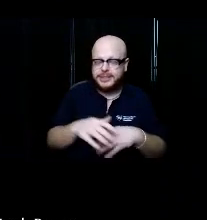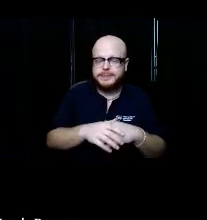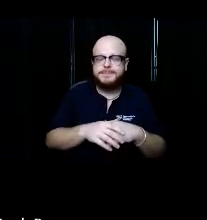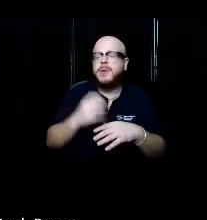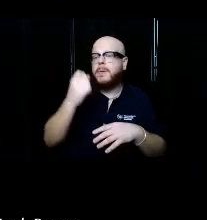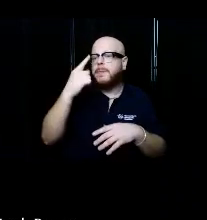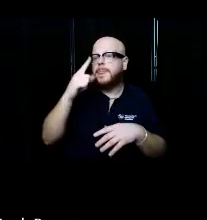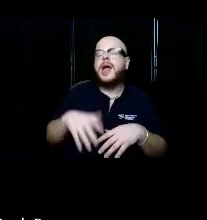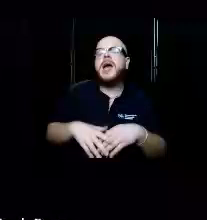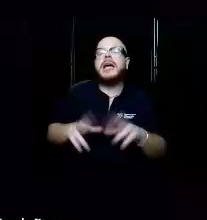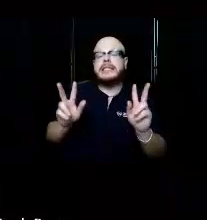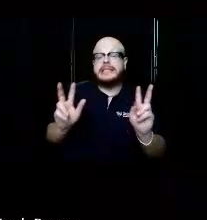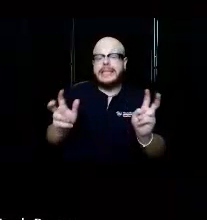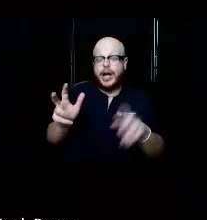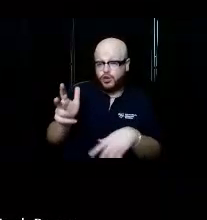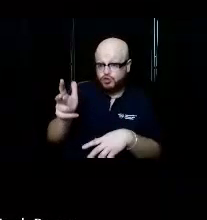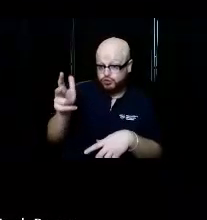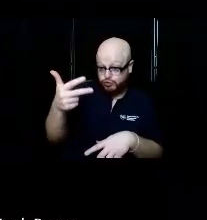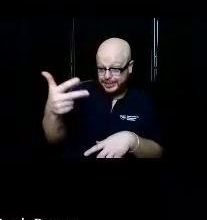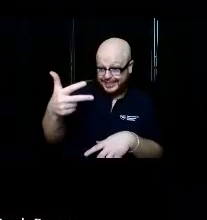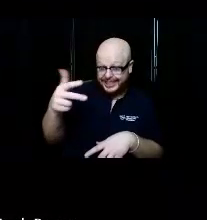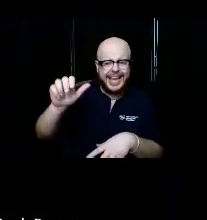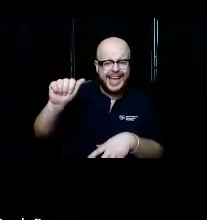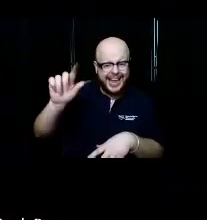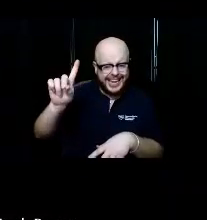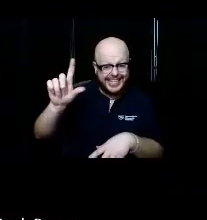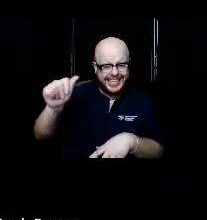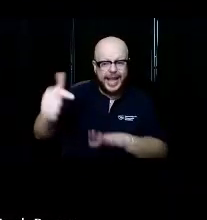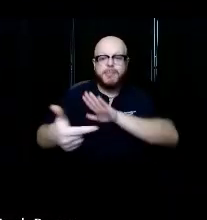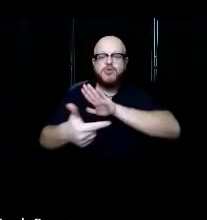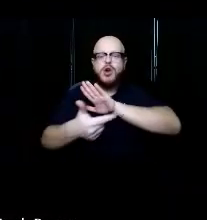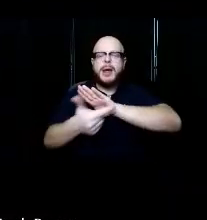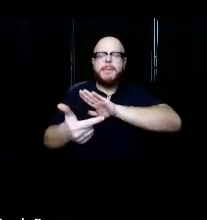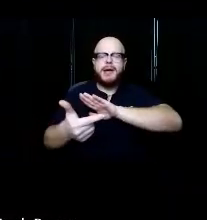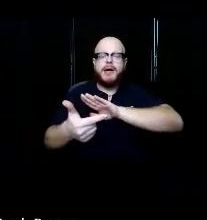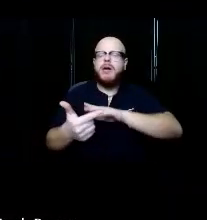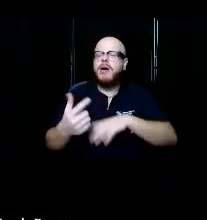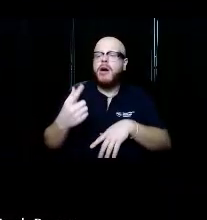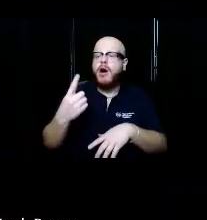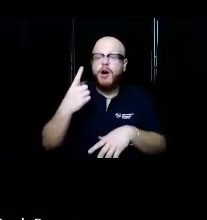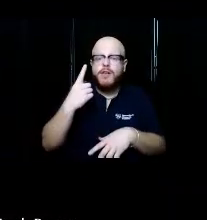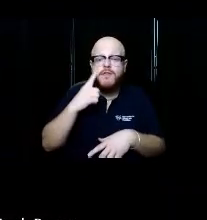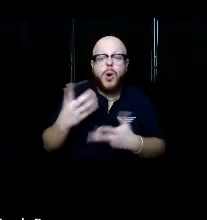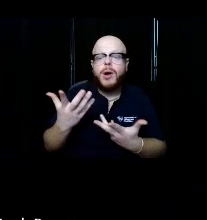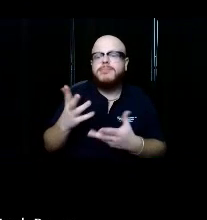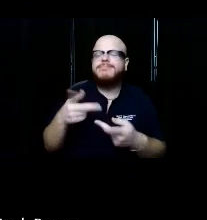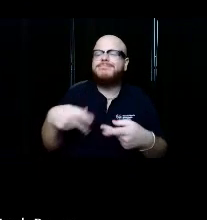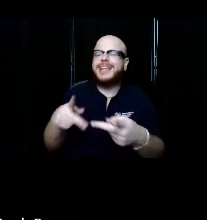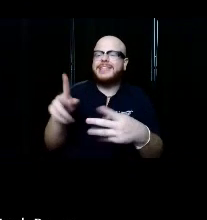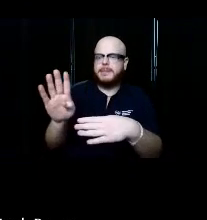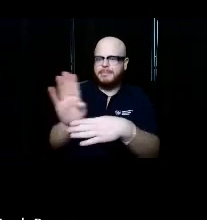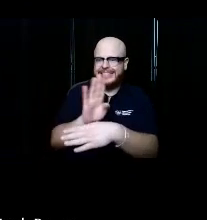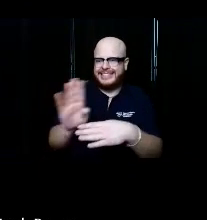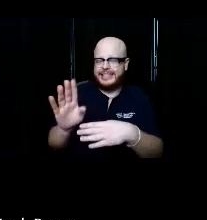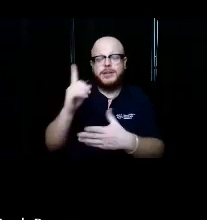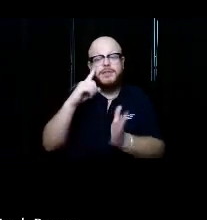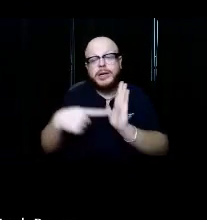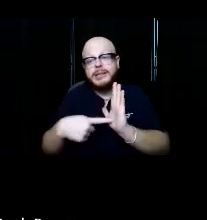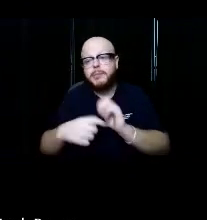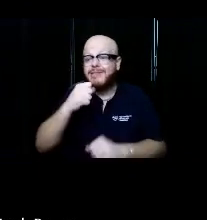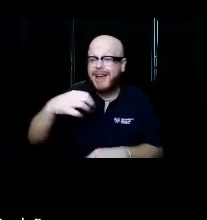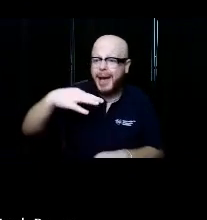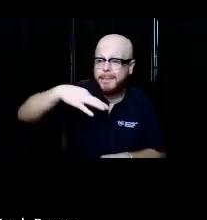commercial facilities and places of public accommodation. This covers businesses and nonprofit organizations,